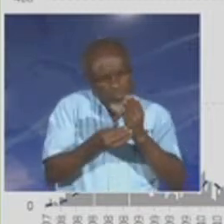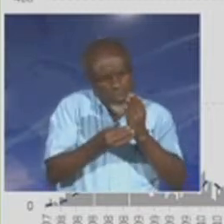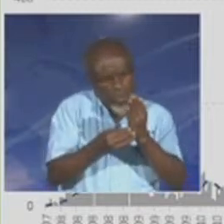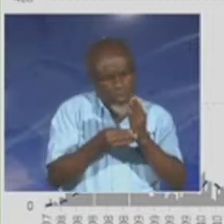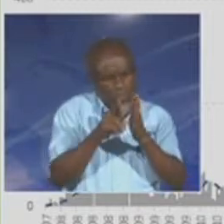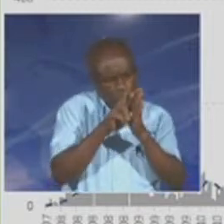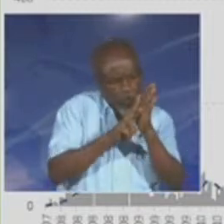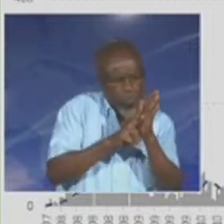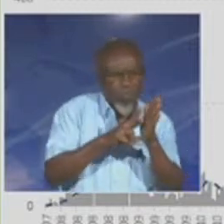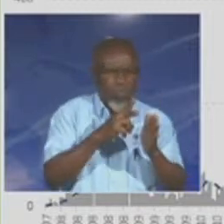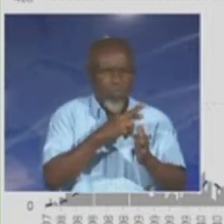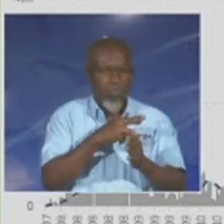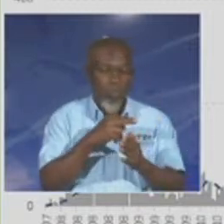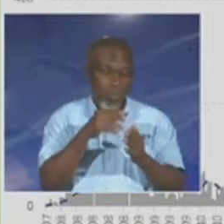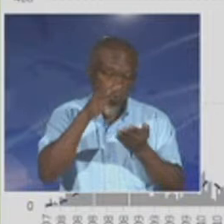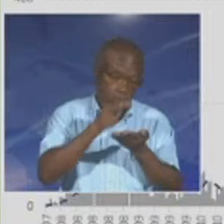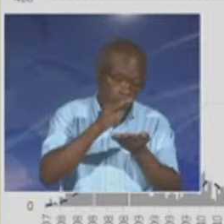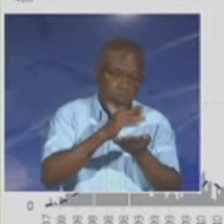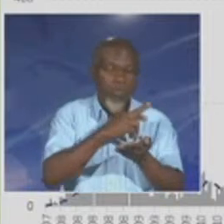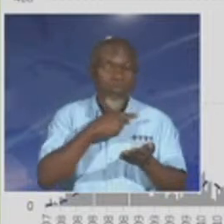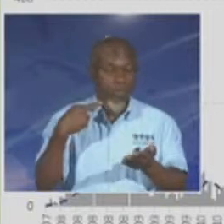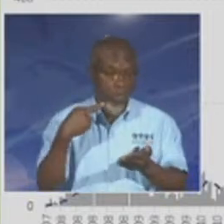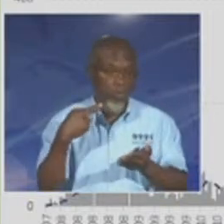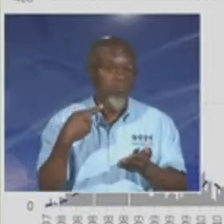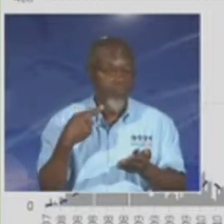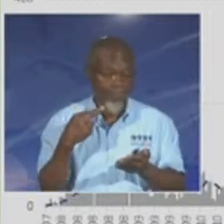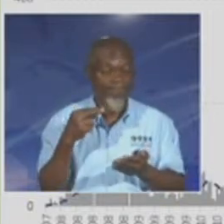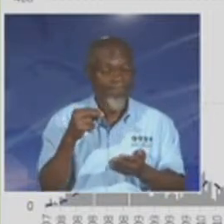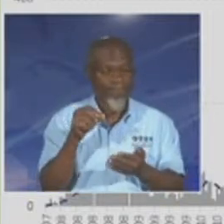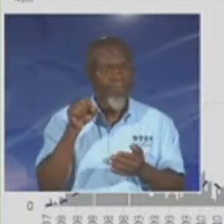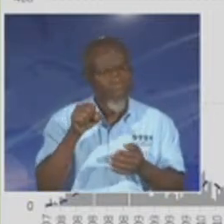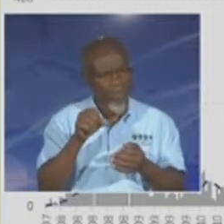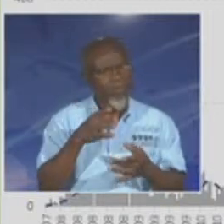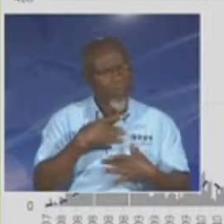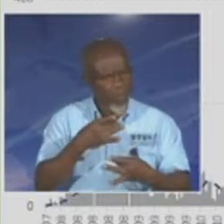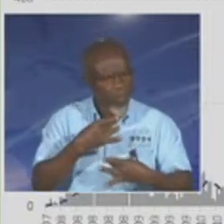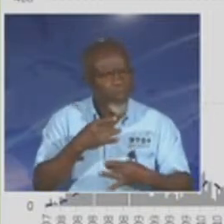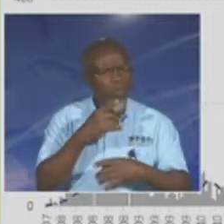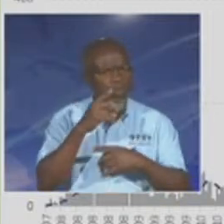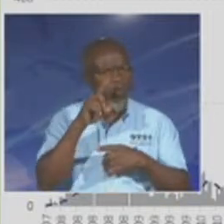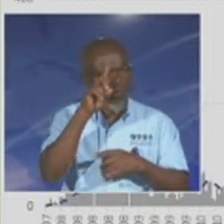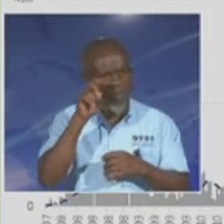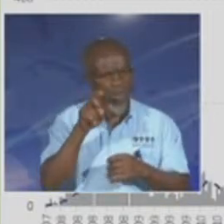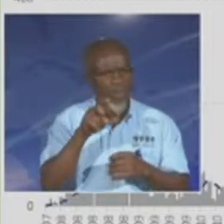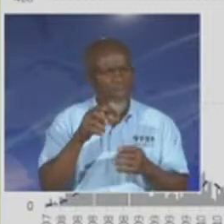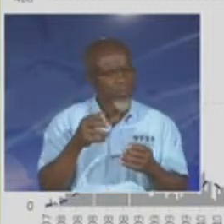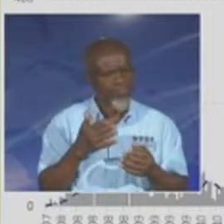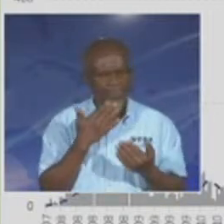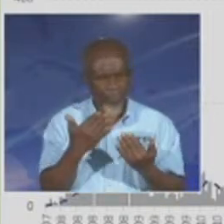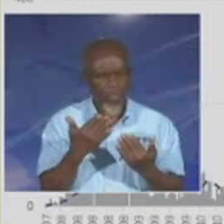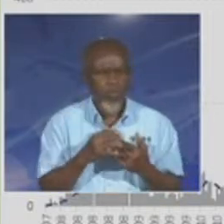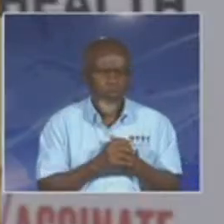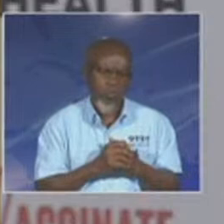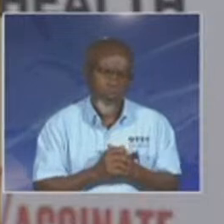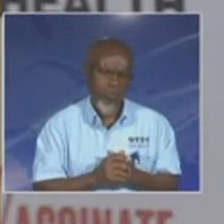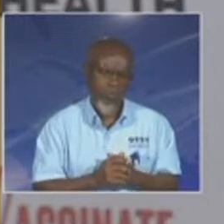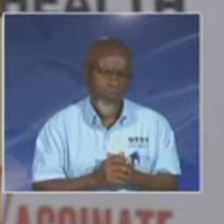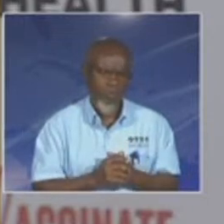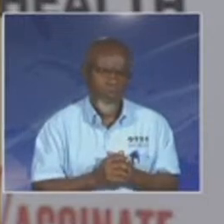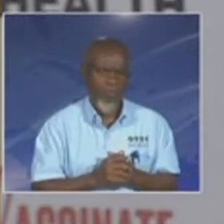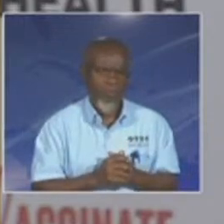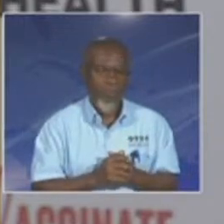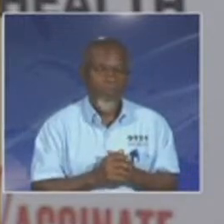impact. So, interesting question. Thanks for bringing that up and reminding me to point that out. Thank you very much, Dr.